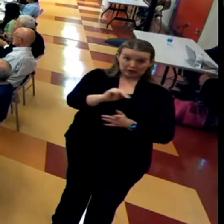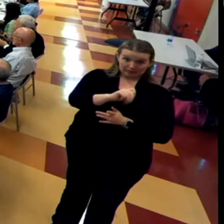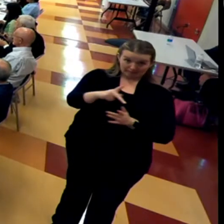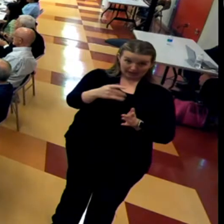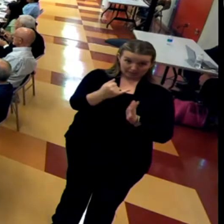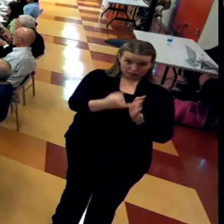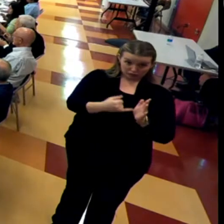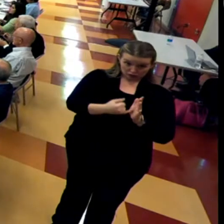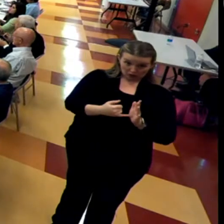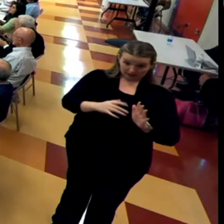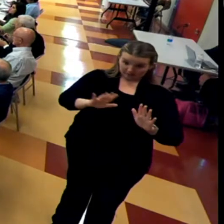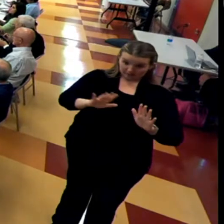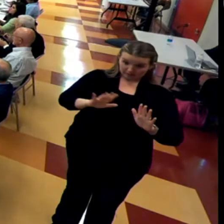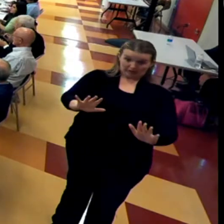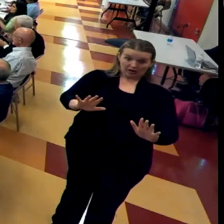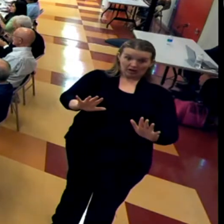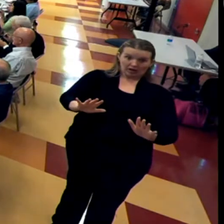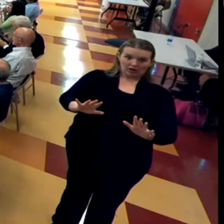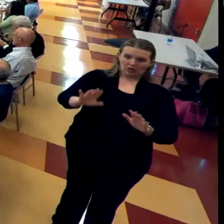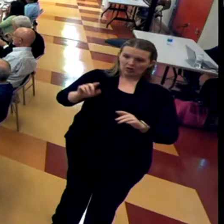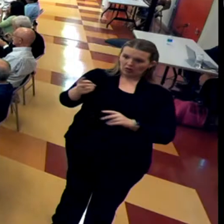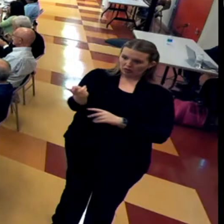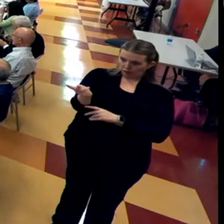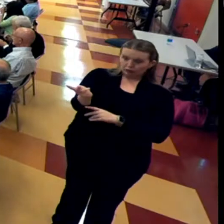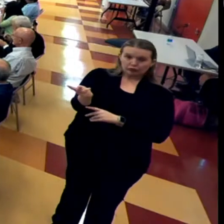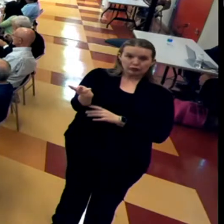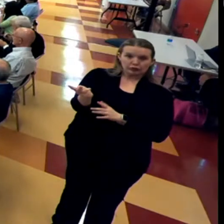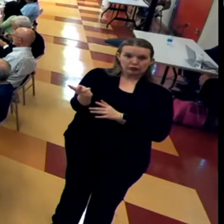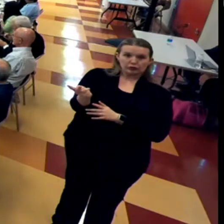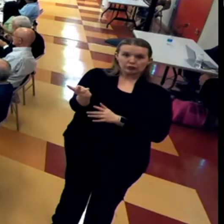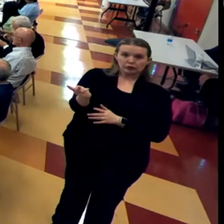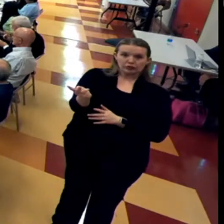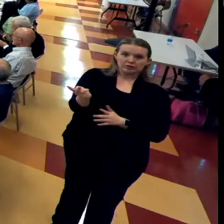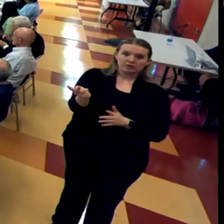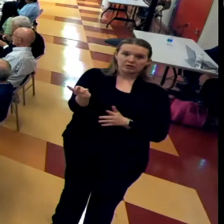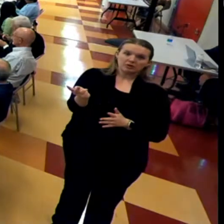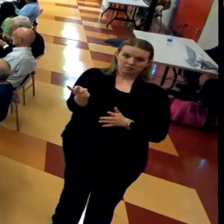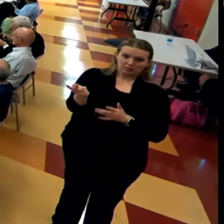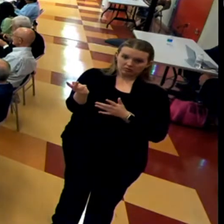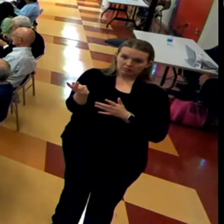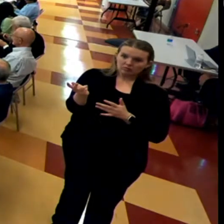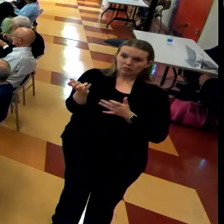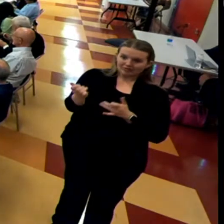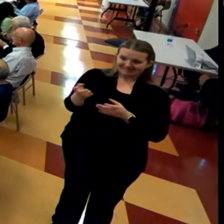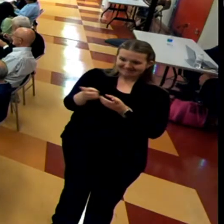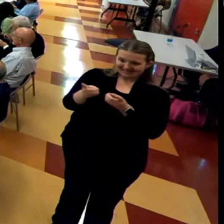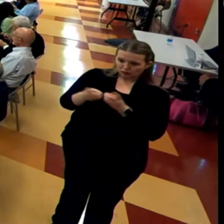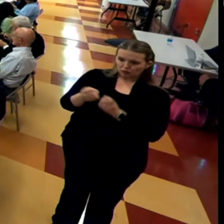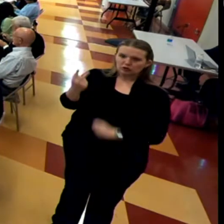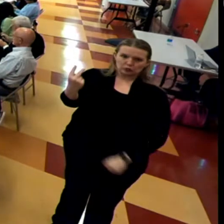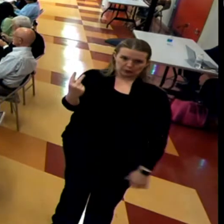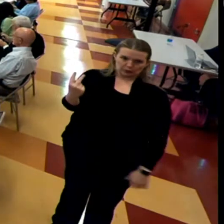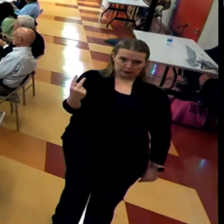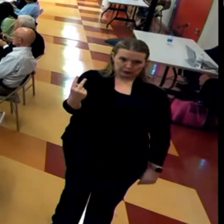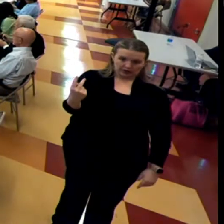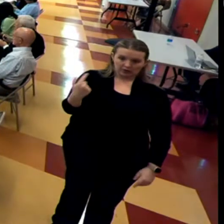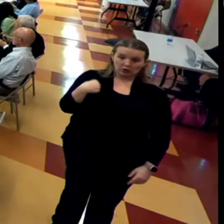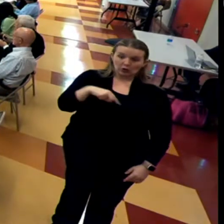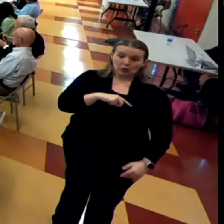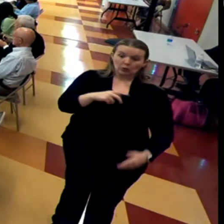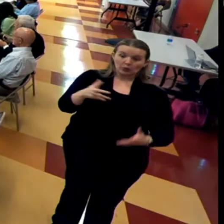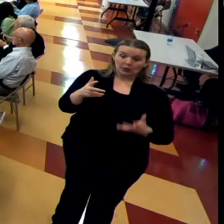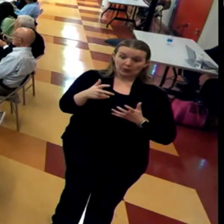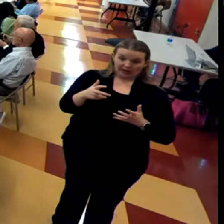sessions whatsoever, those are the two that were in District 2. We would like to